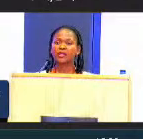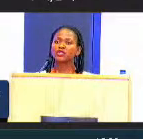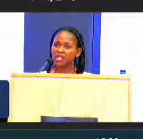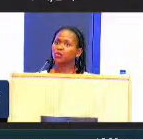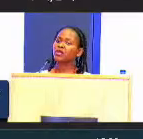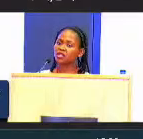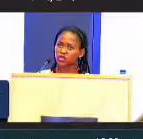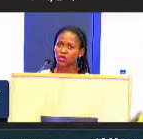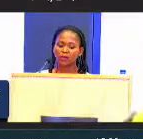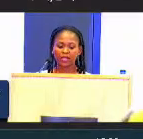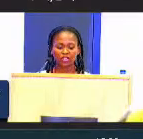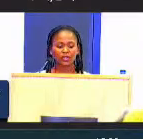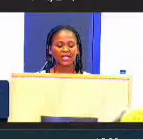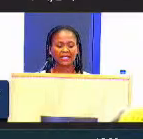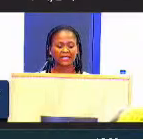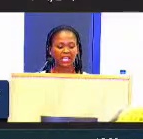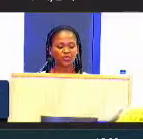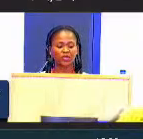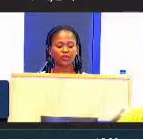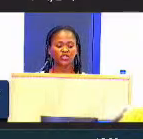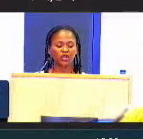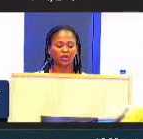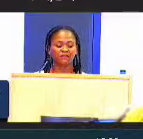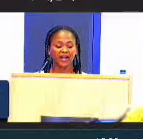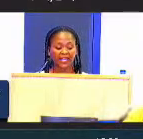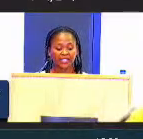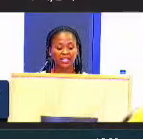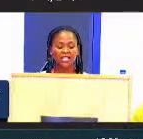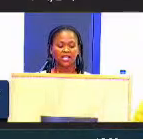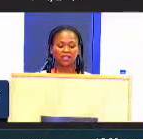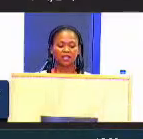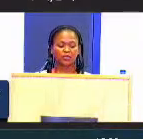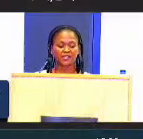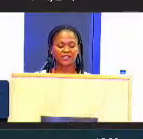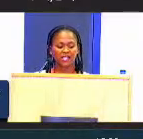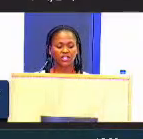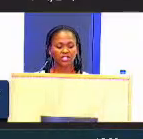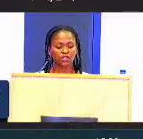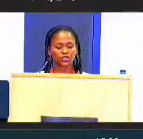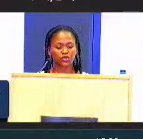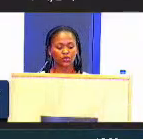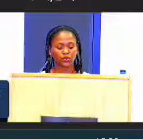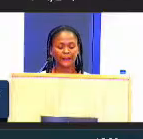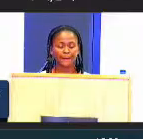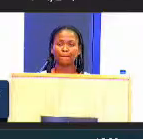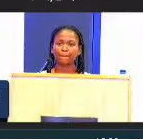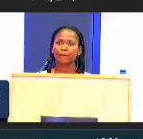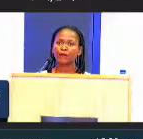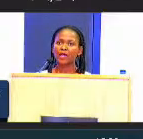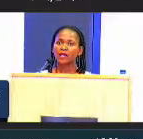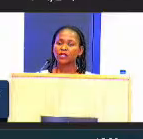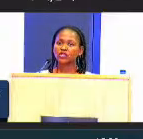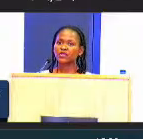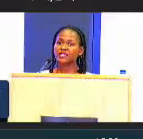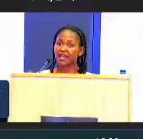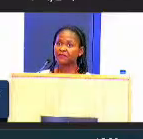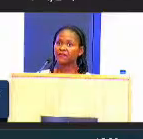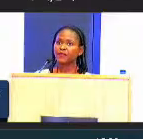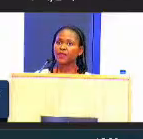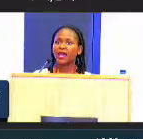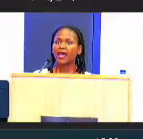But today we're going to talk about nuclear, and we're going to confine the presentation to